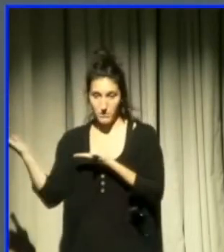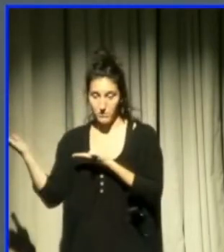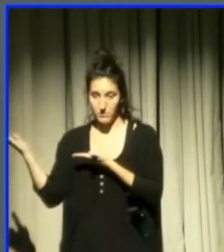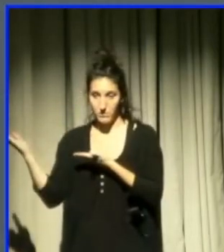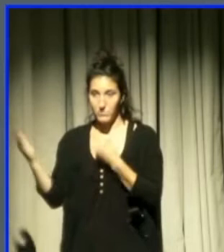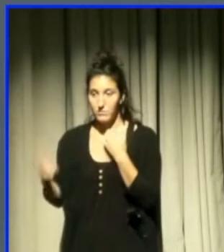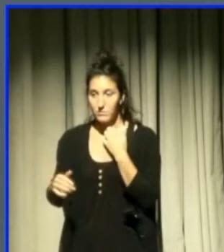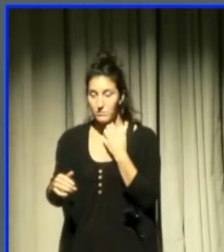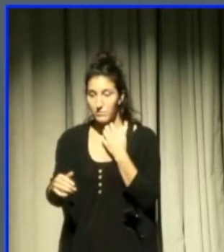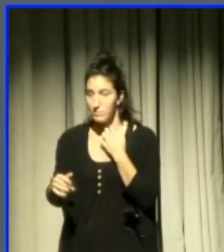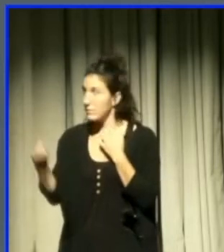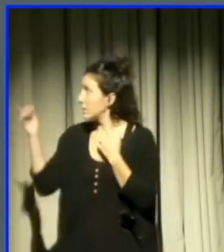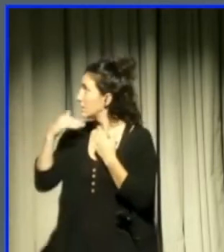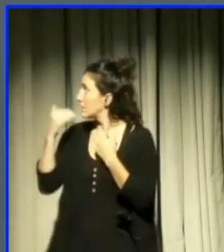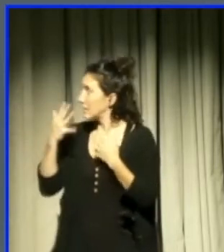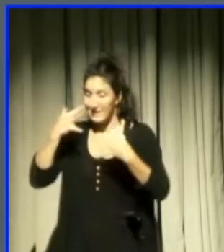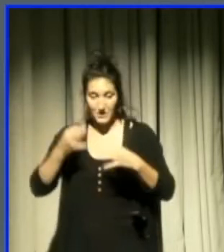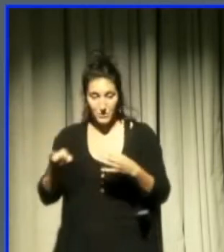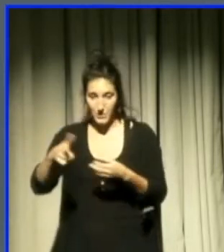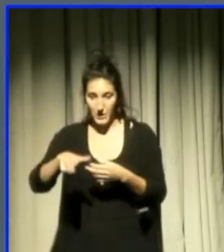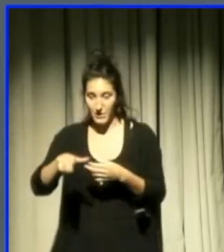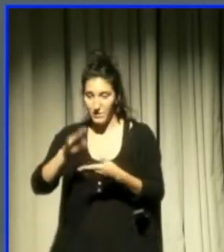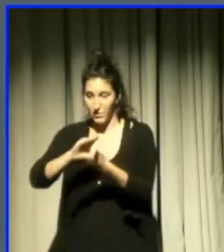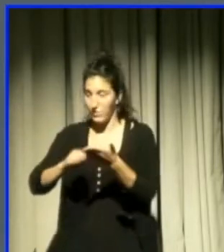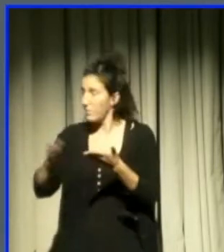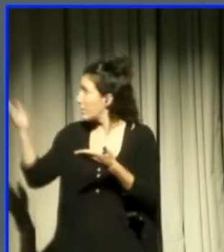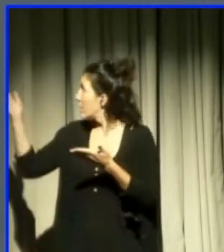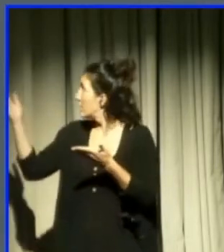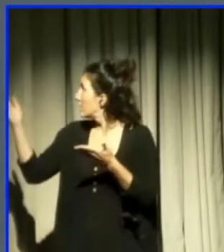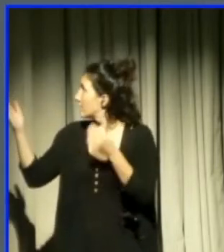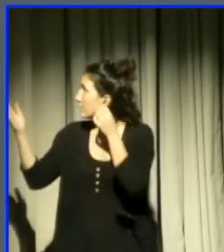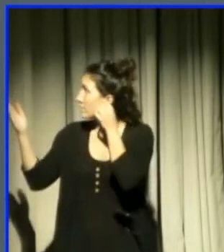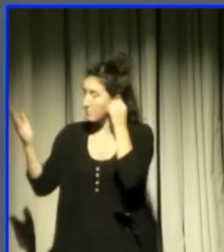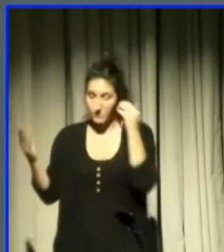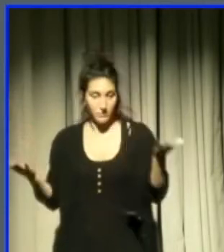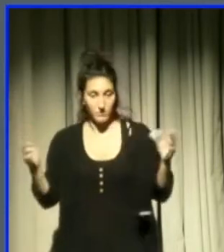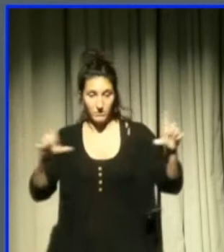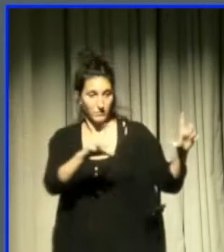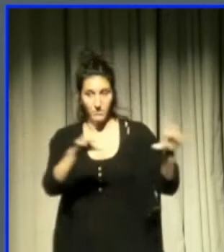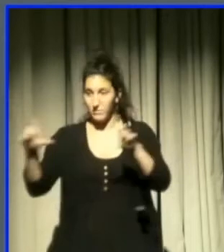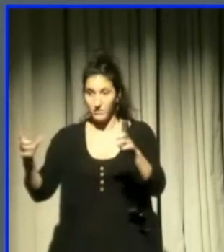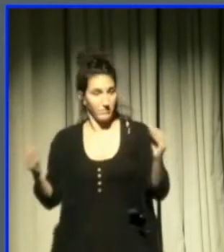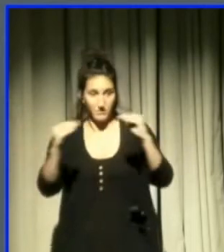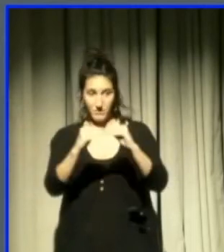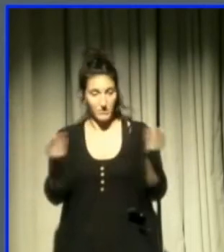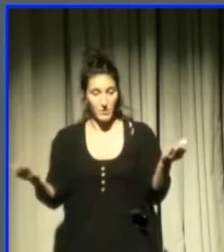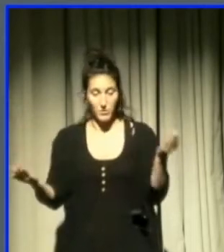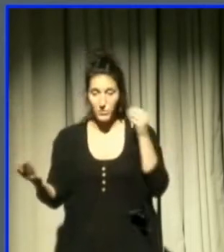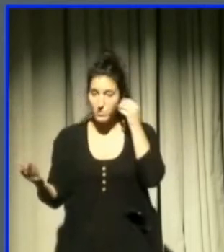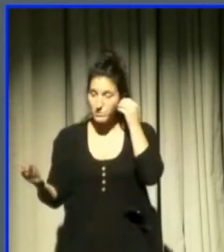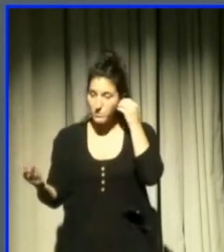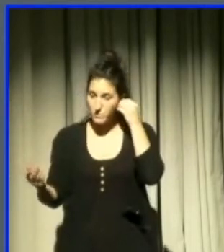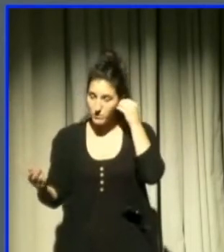you're seeing here, which is basically one of the many places of WeWork around the world. So